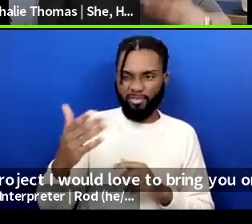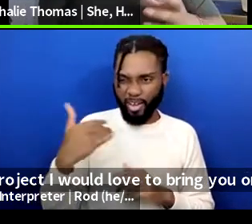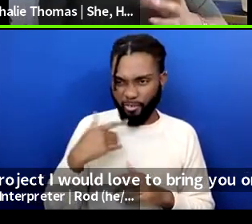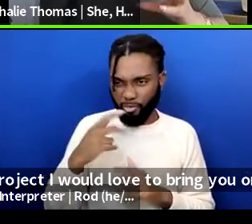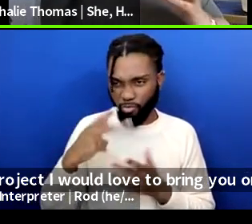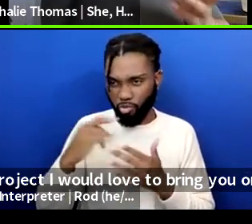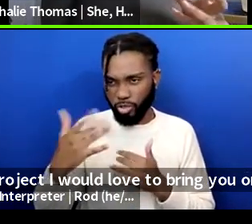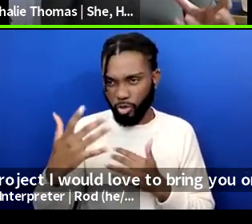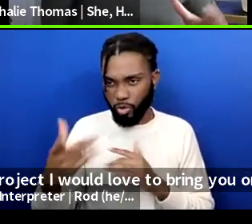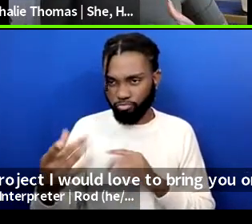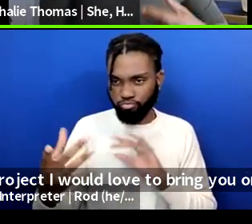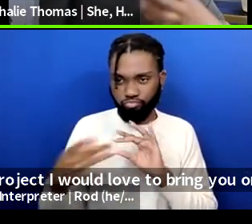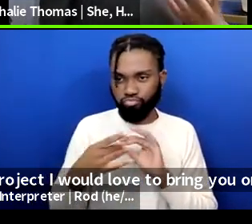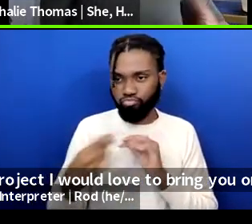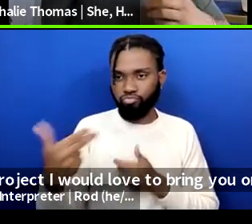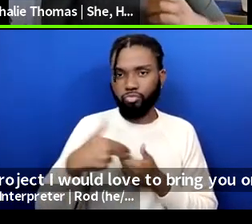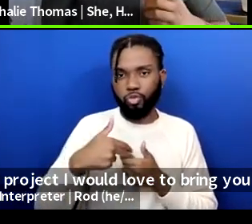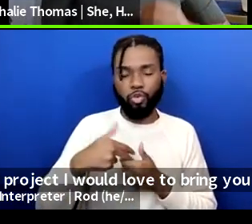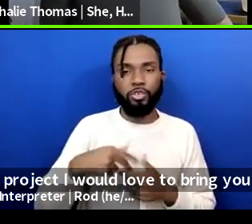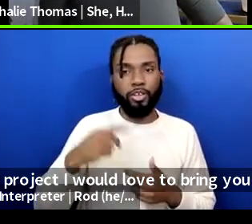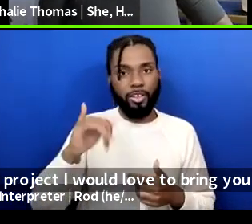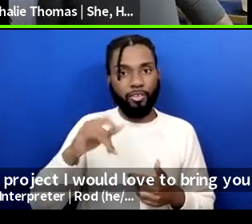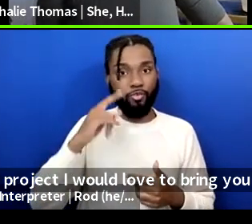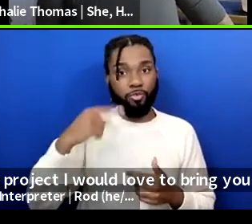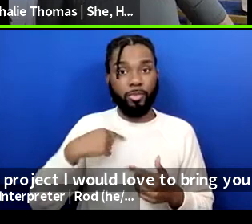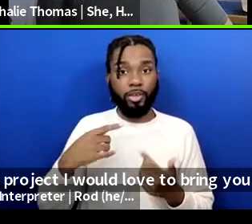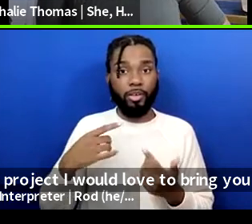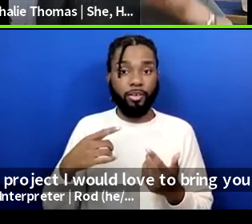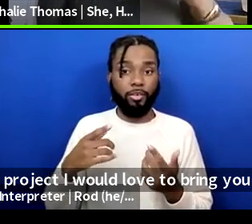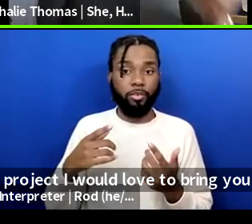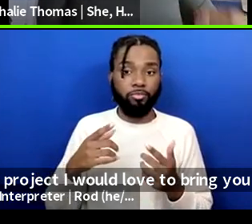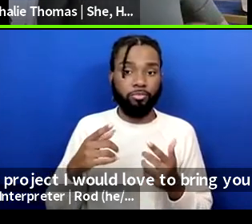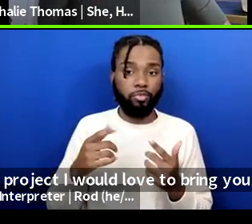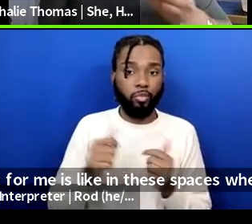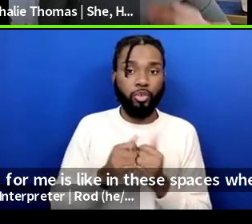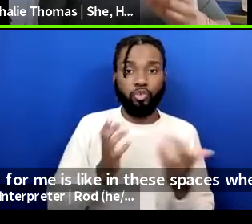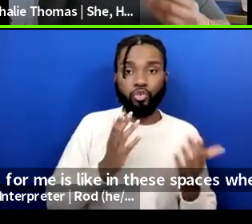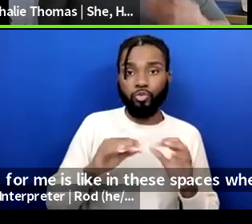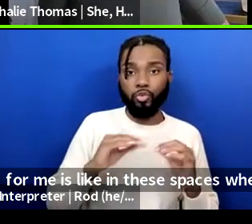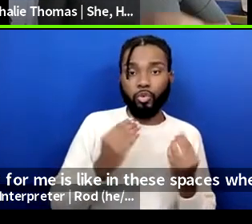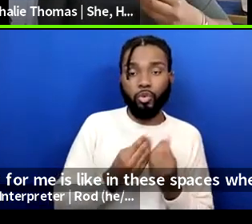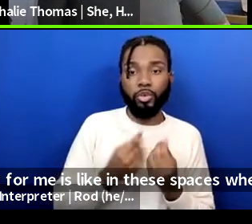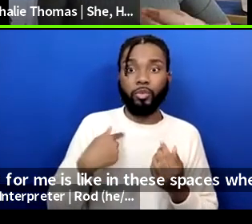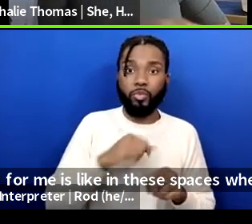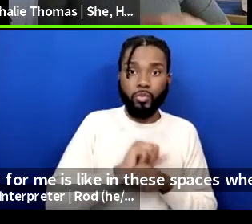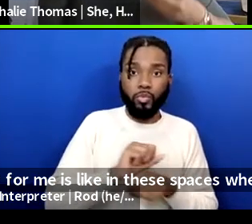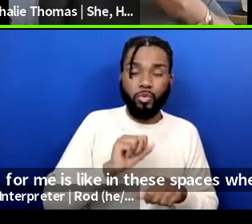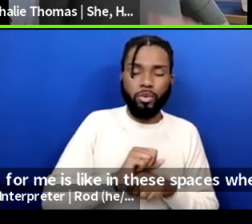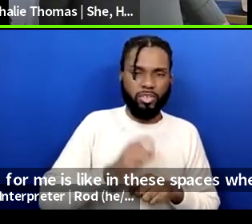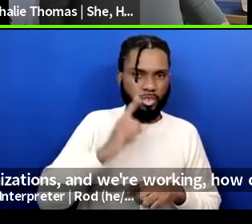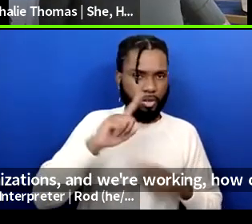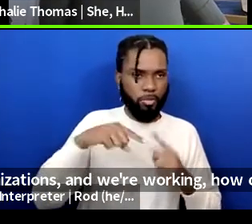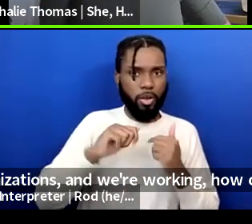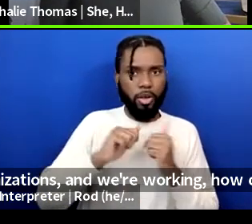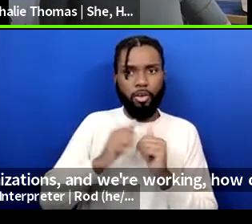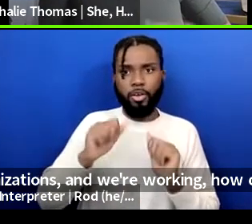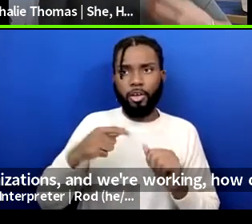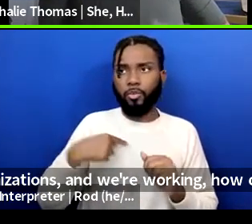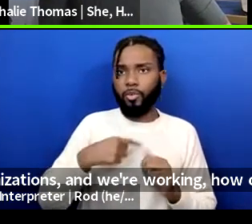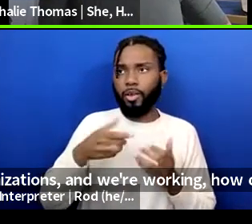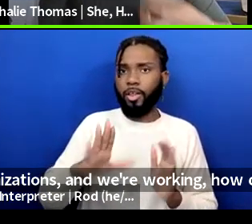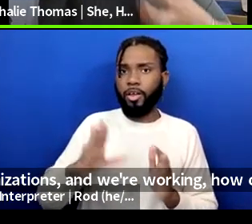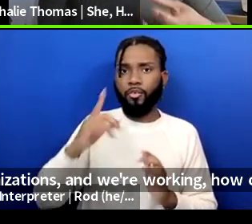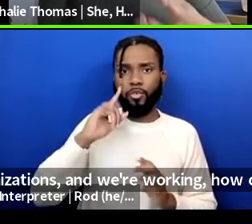for me is like in these spaces where we're service organizations and we're working, how do we actually allow for it to